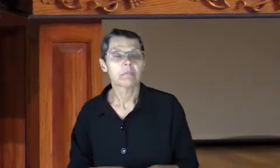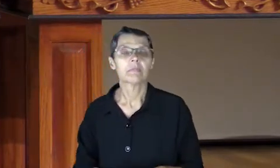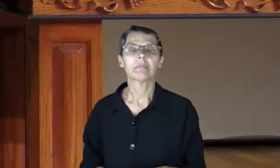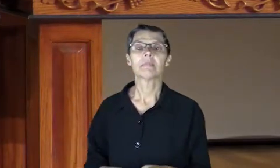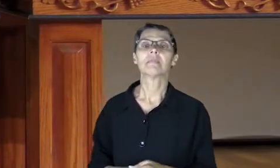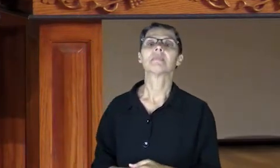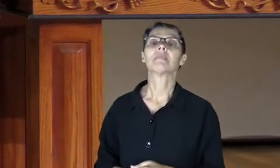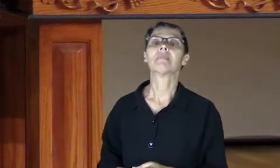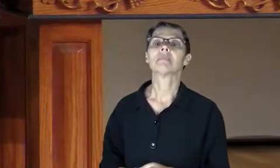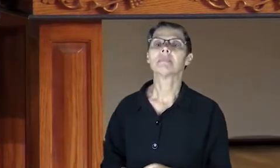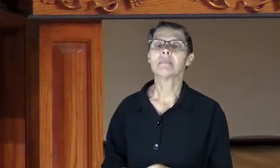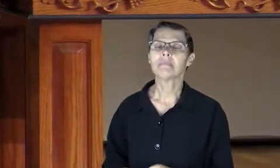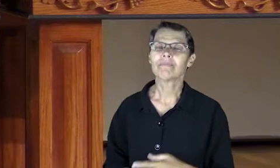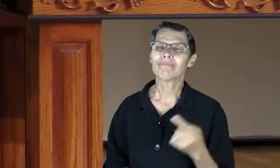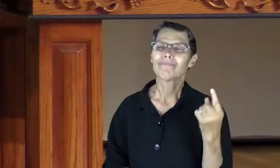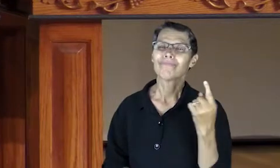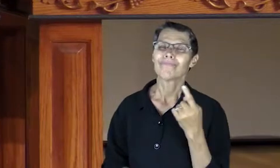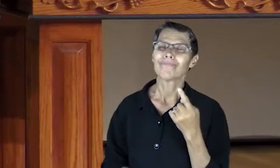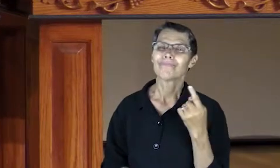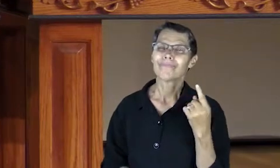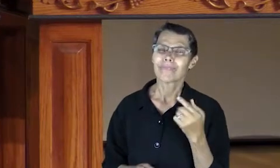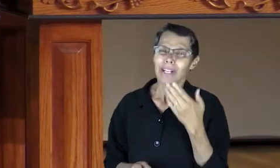I've sometimes wondered if that might not be